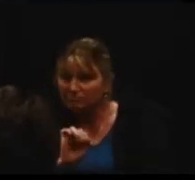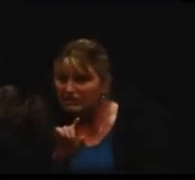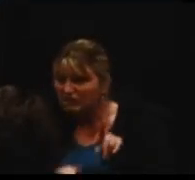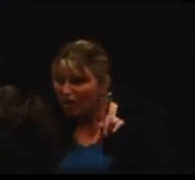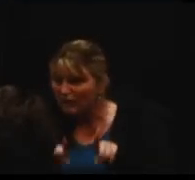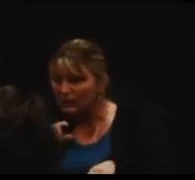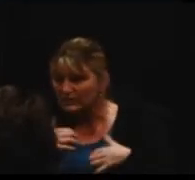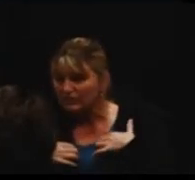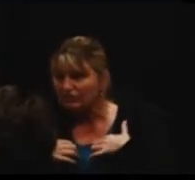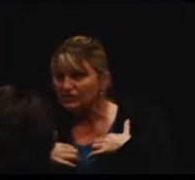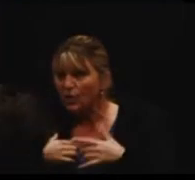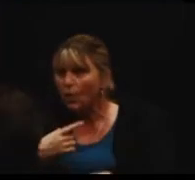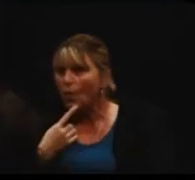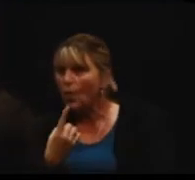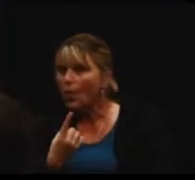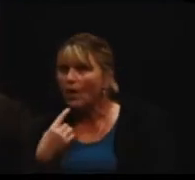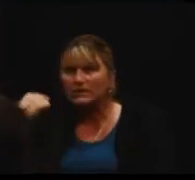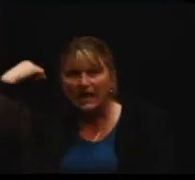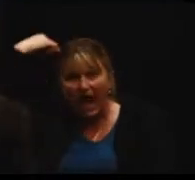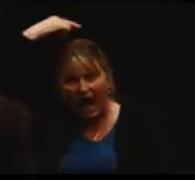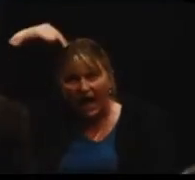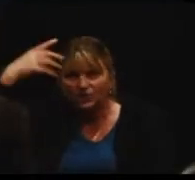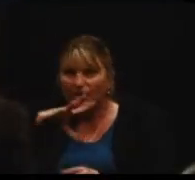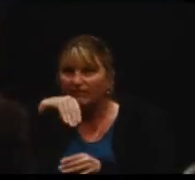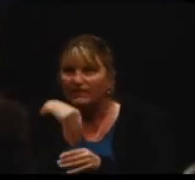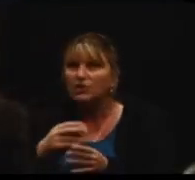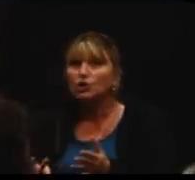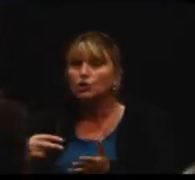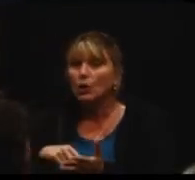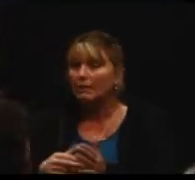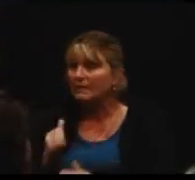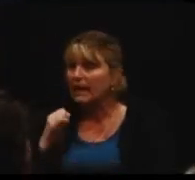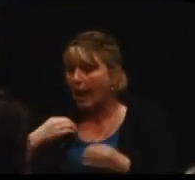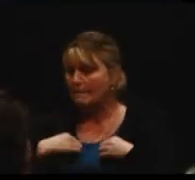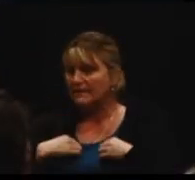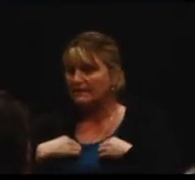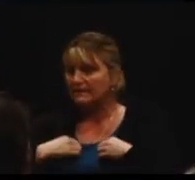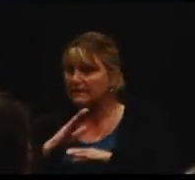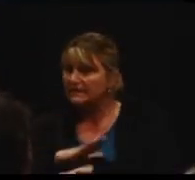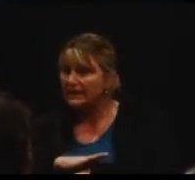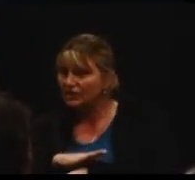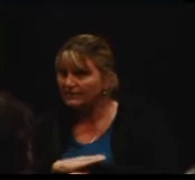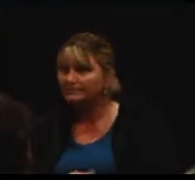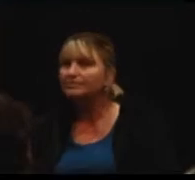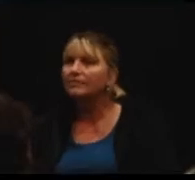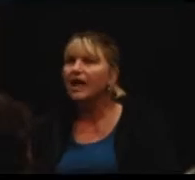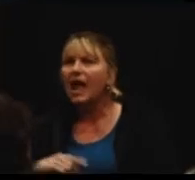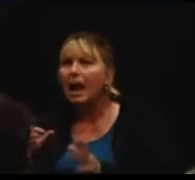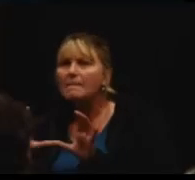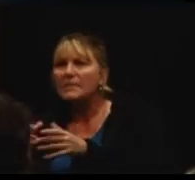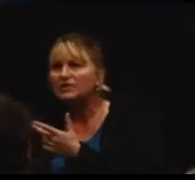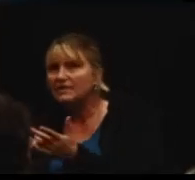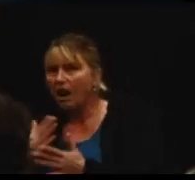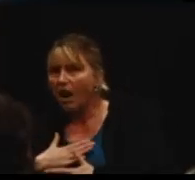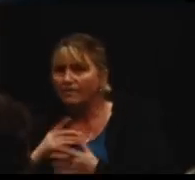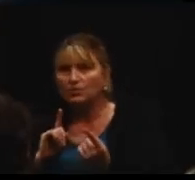including one angel investor who stood up yesterday in our business session, and a bunch of others who I'd love to meet as